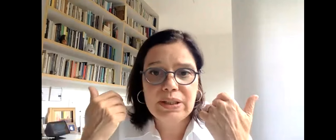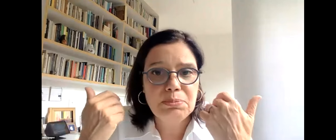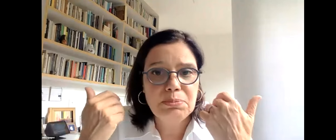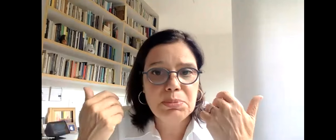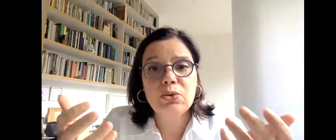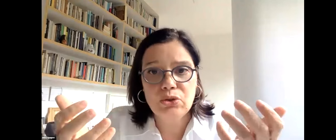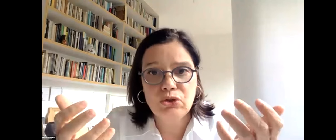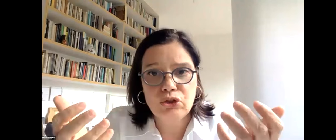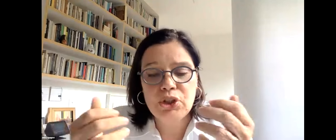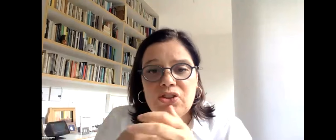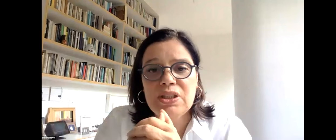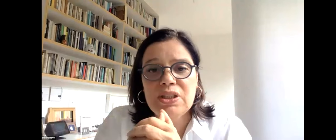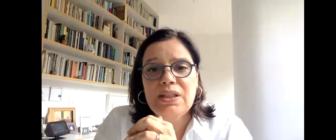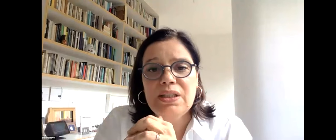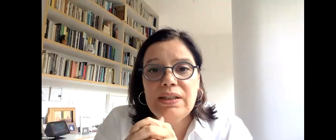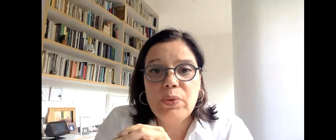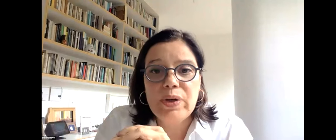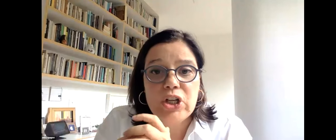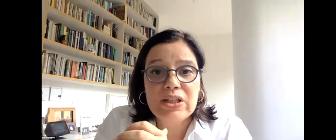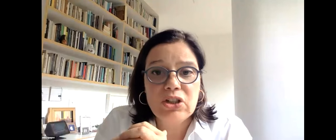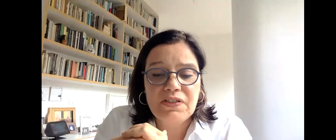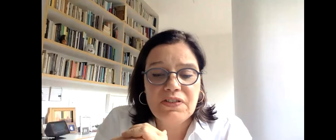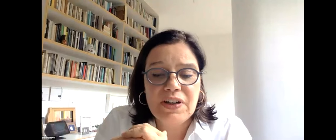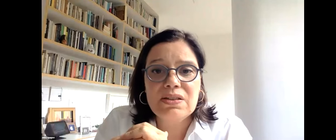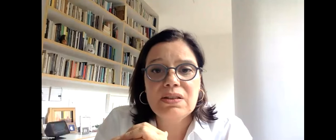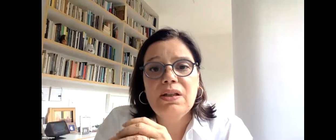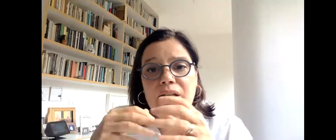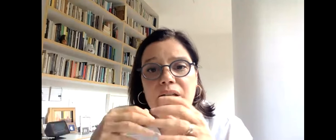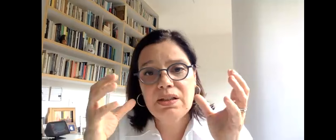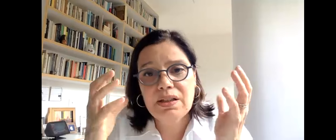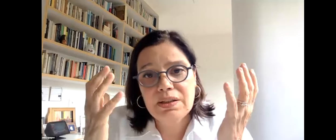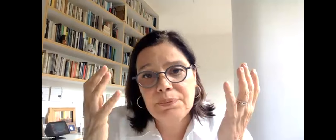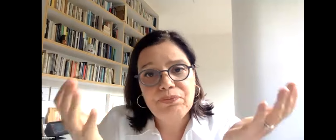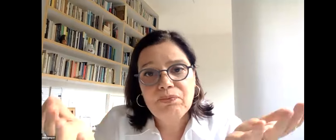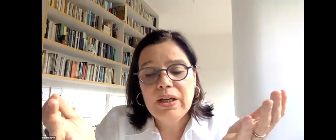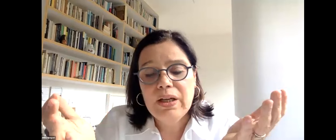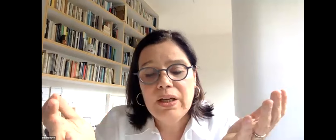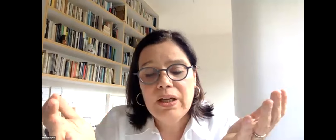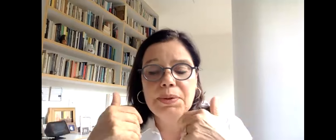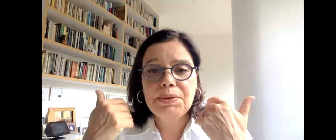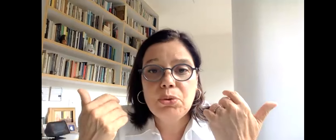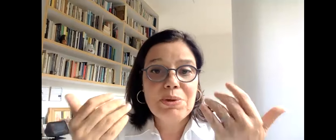of theoretical and political contributions dealing with gender violence in